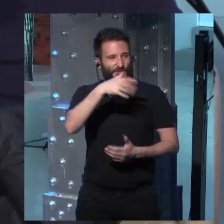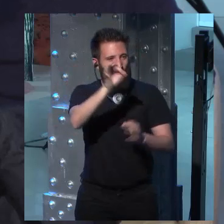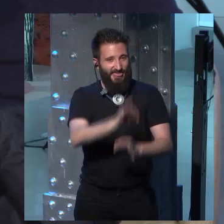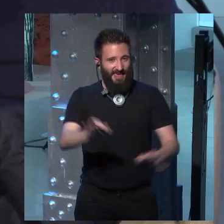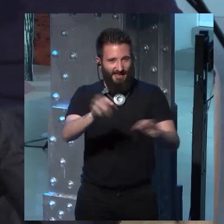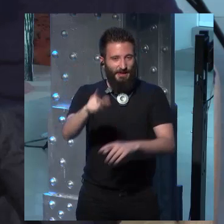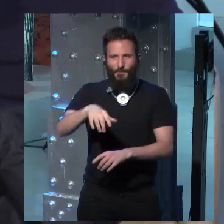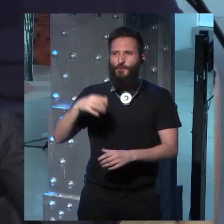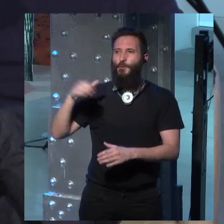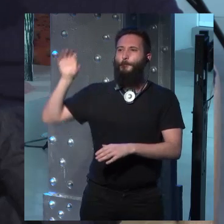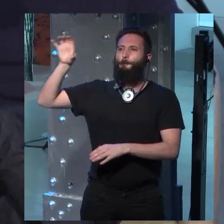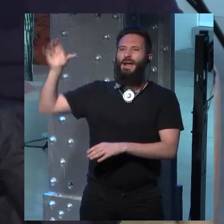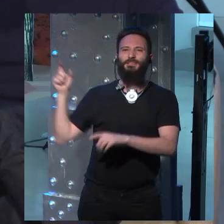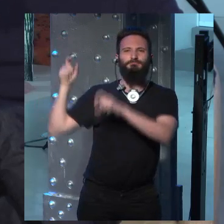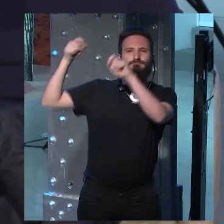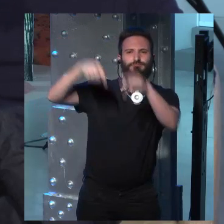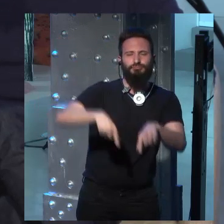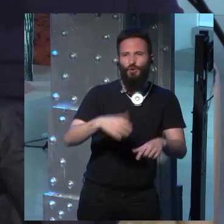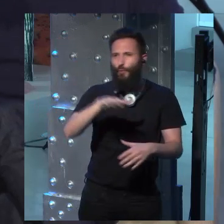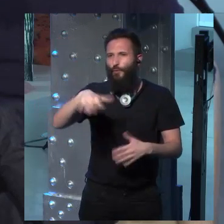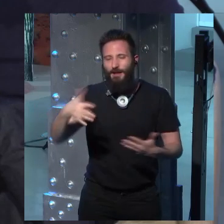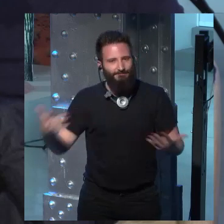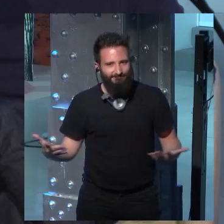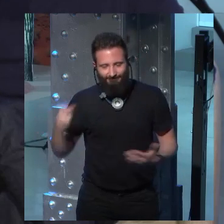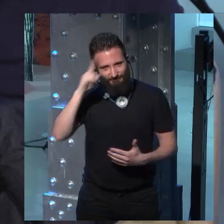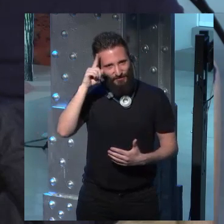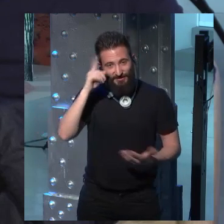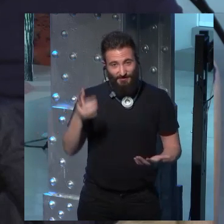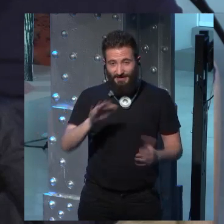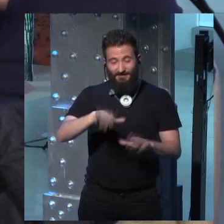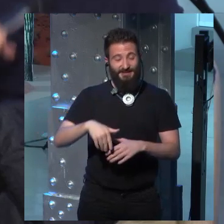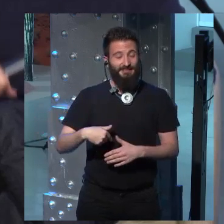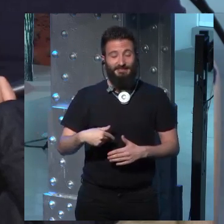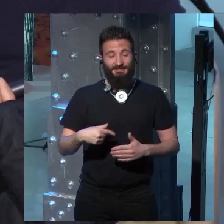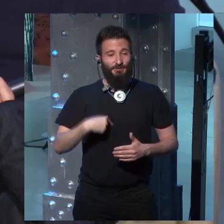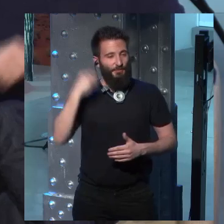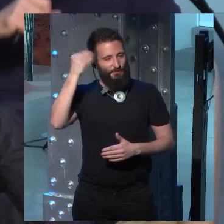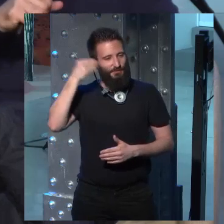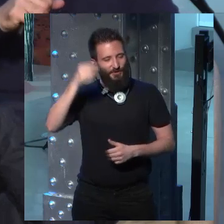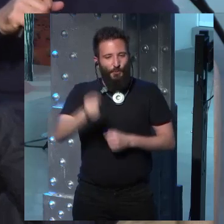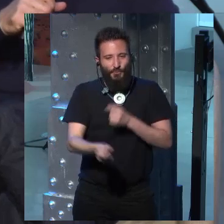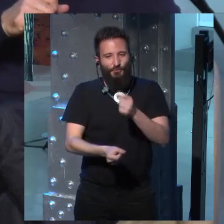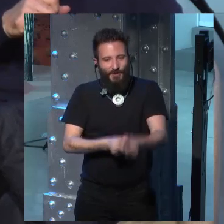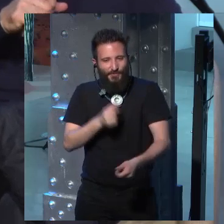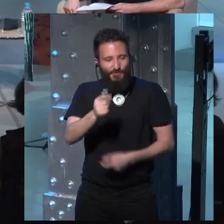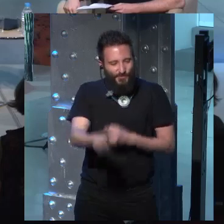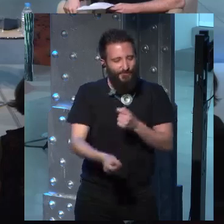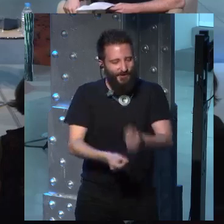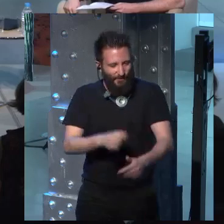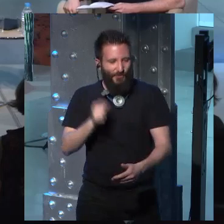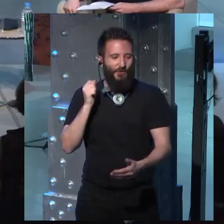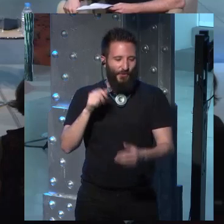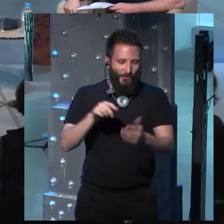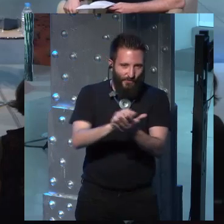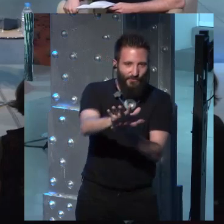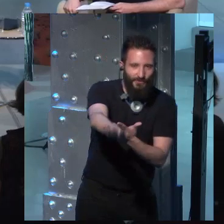a lot figured out on that, and it's going to start to matter more. So maybe she needs a prequel too. Oh, I think so. I'm